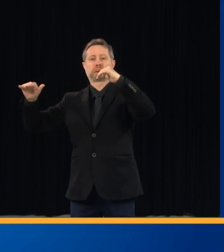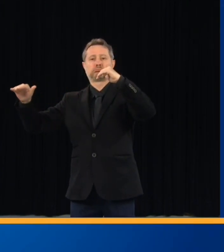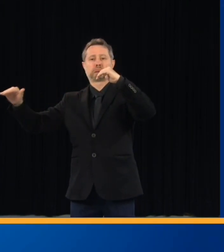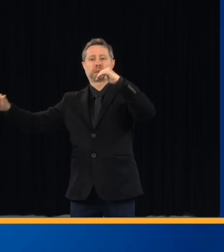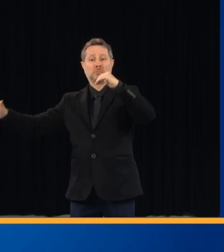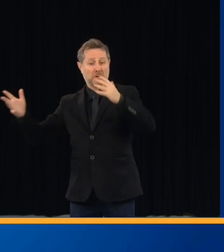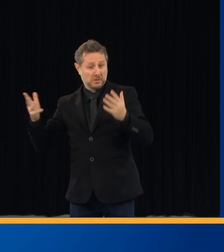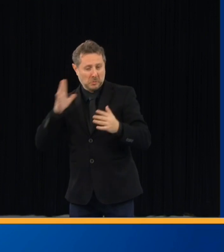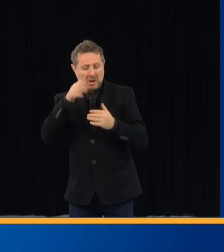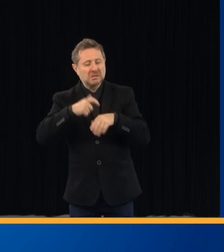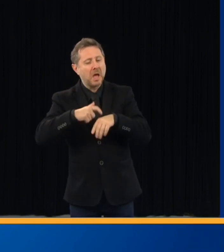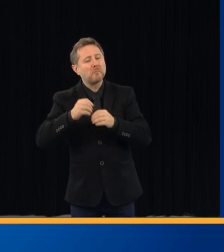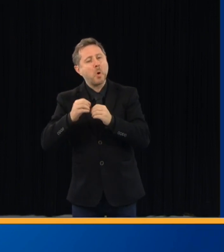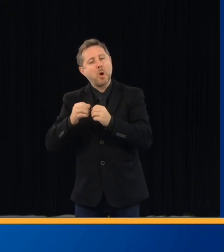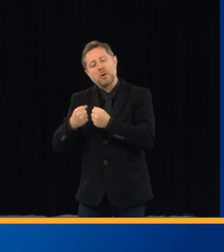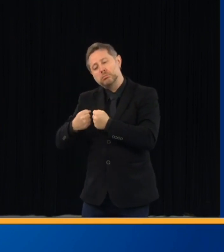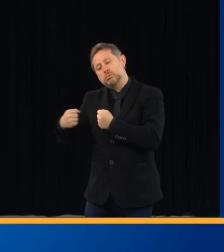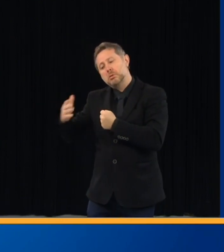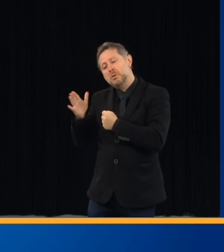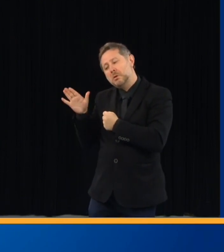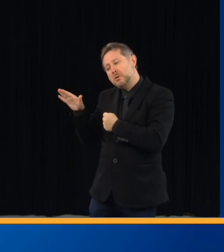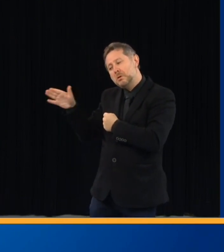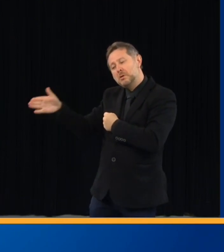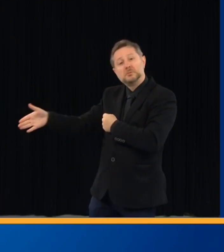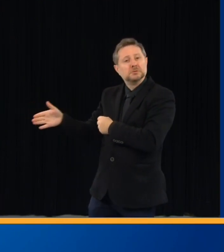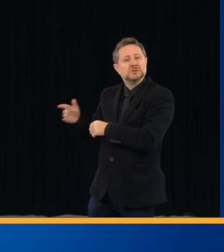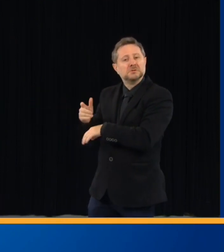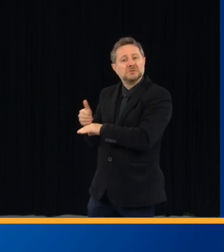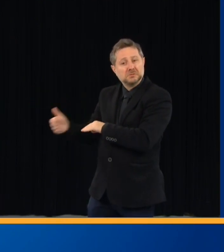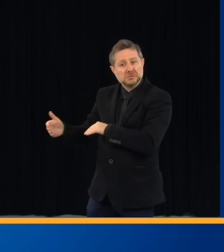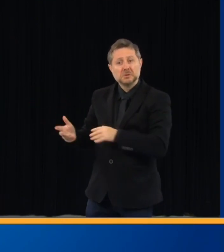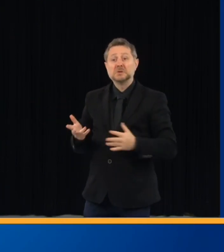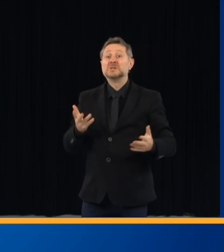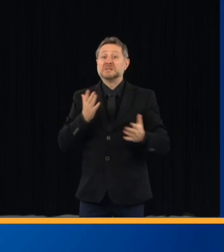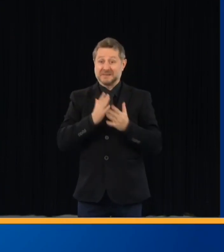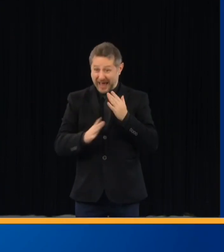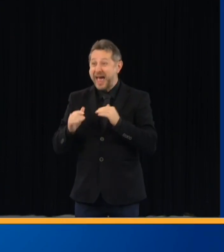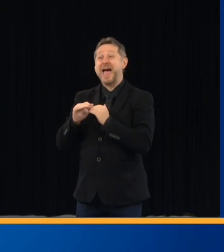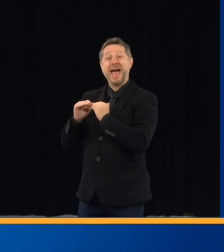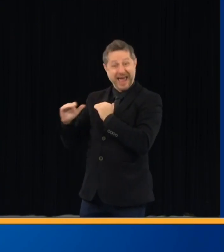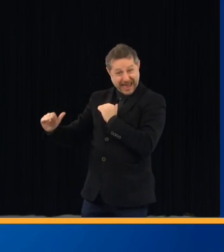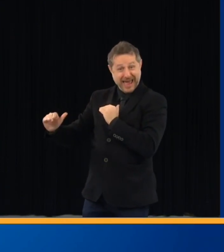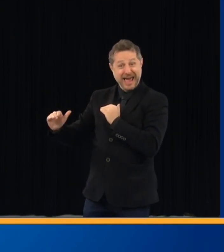Models have it flattening out and continuing through the summer.